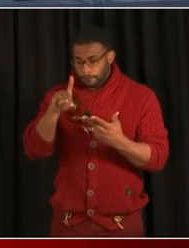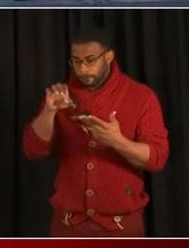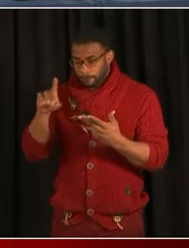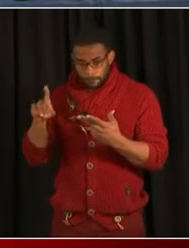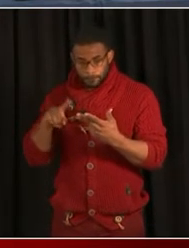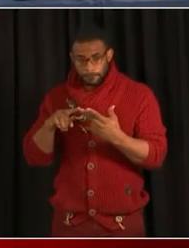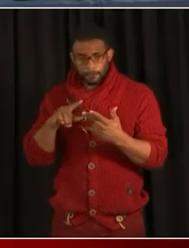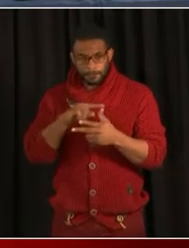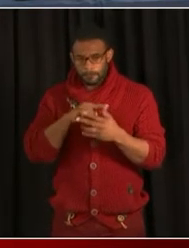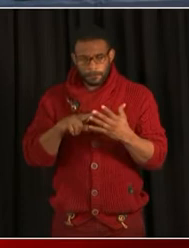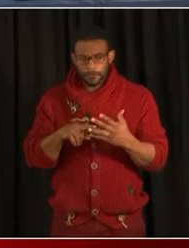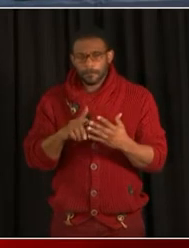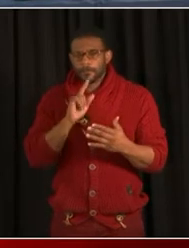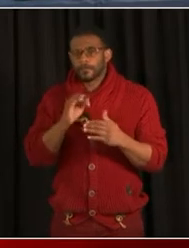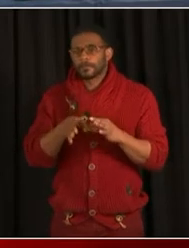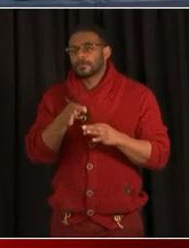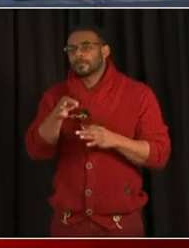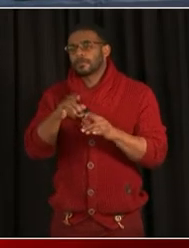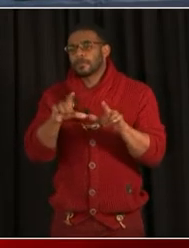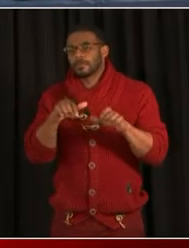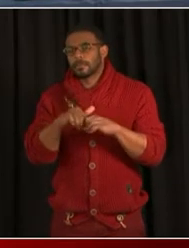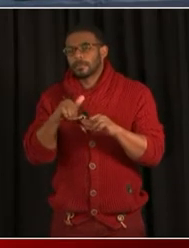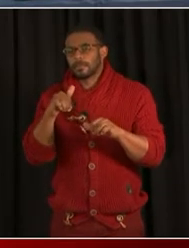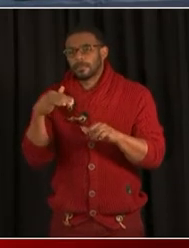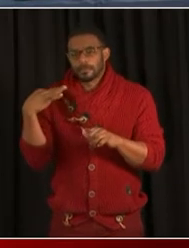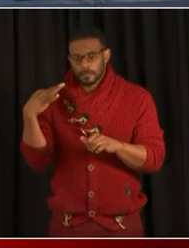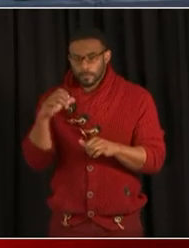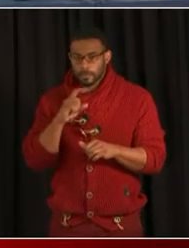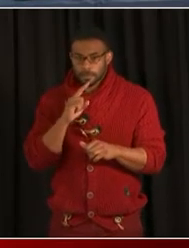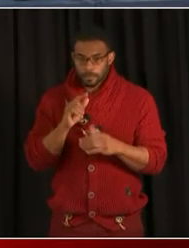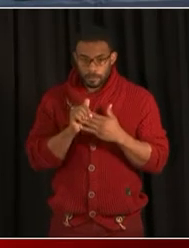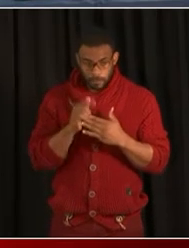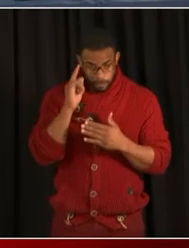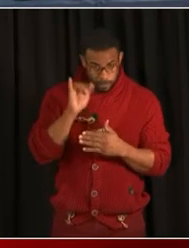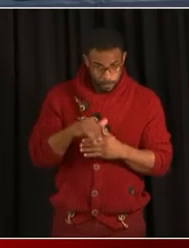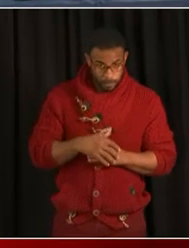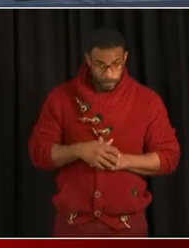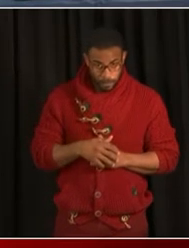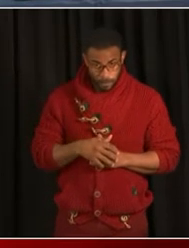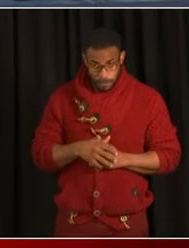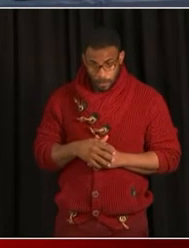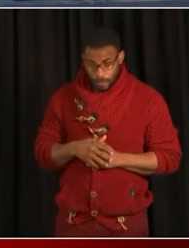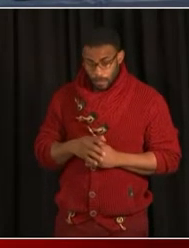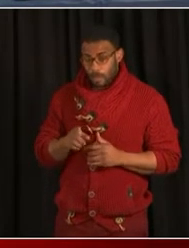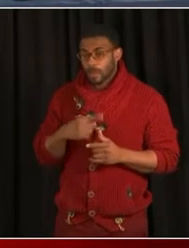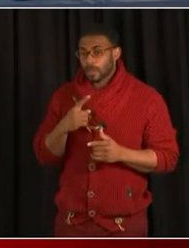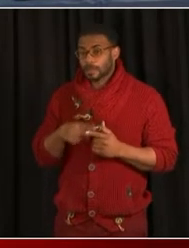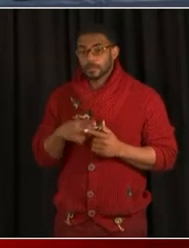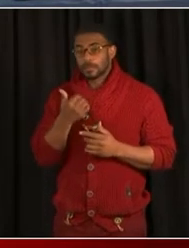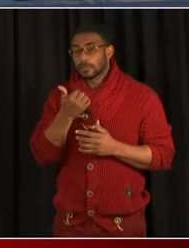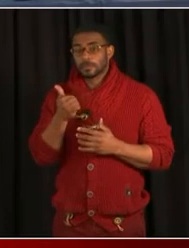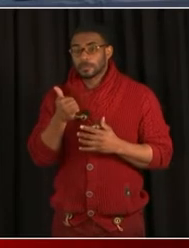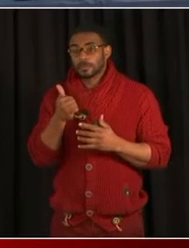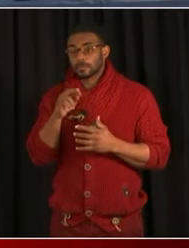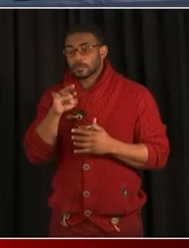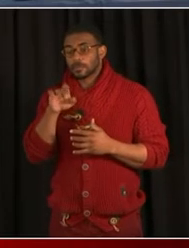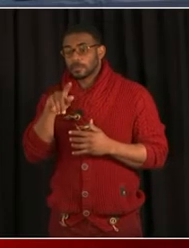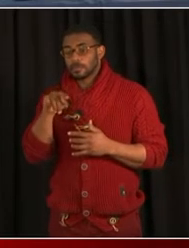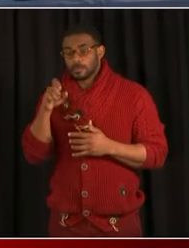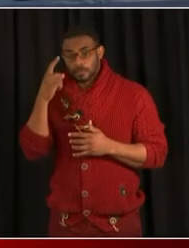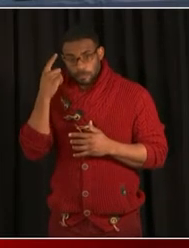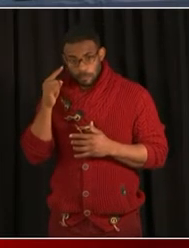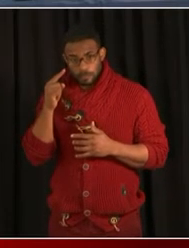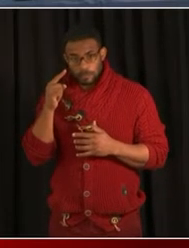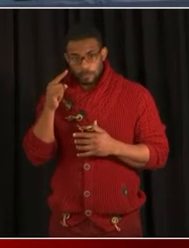landlord affidavit, one or the other. There's extended language in the application that and guidance for that. And then any receipts